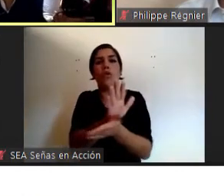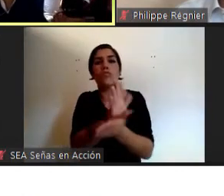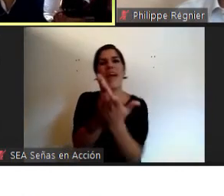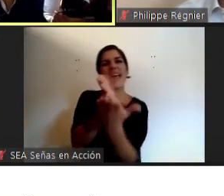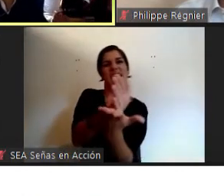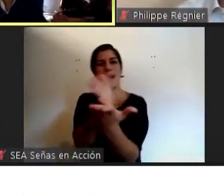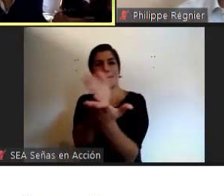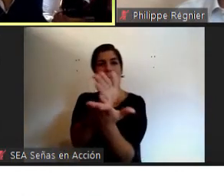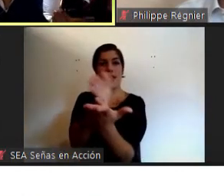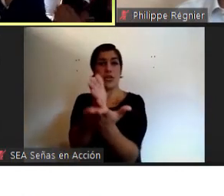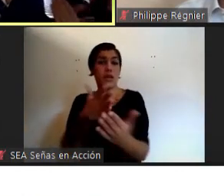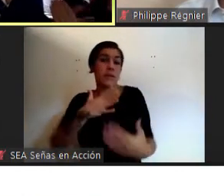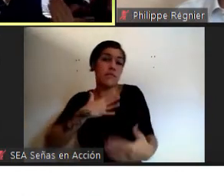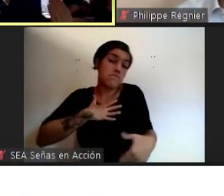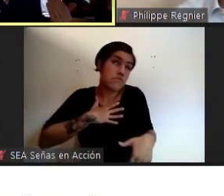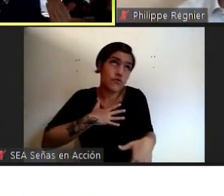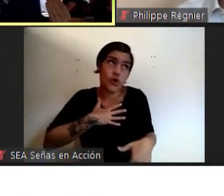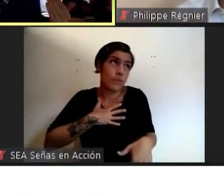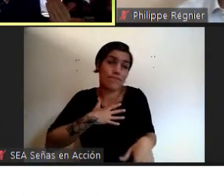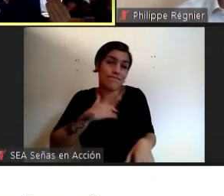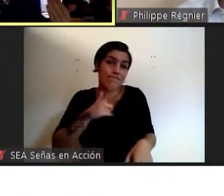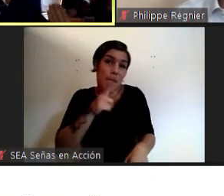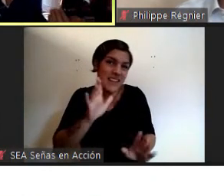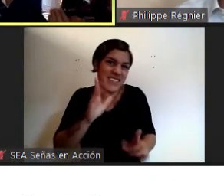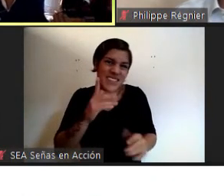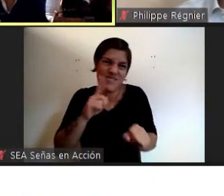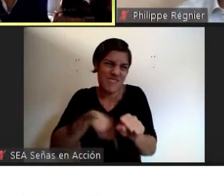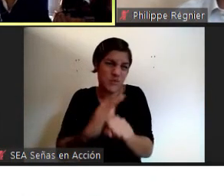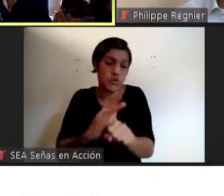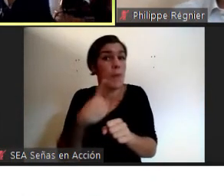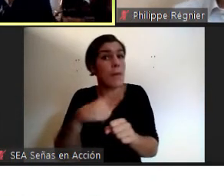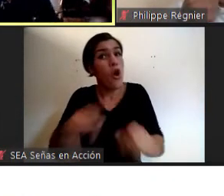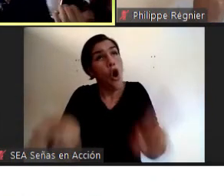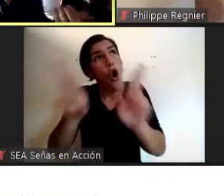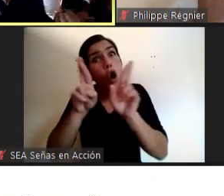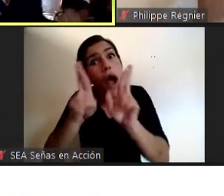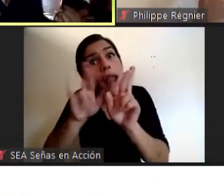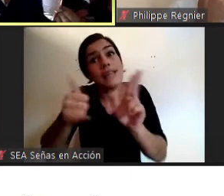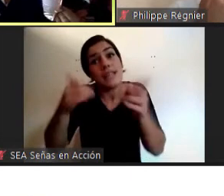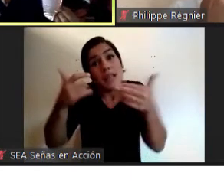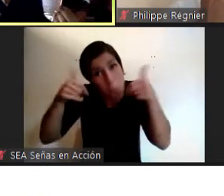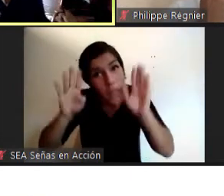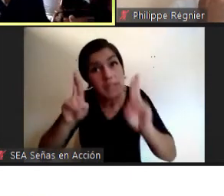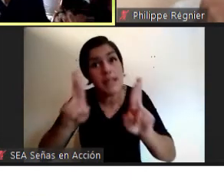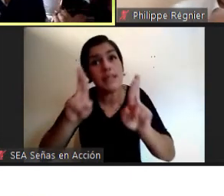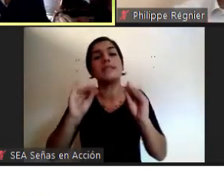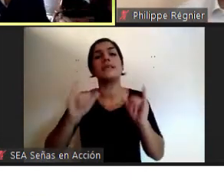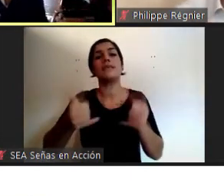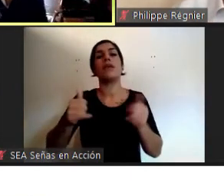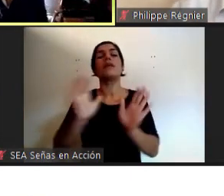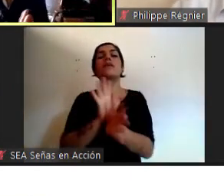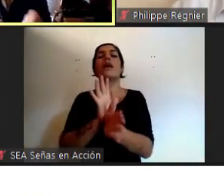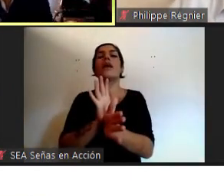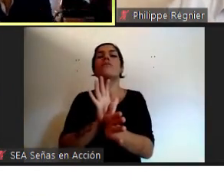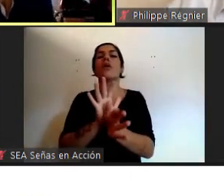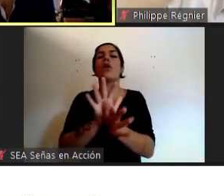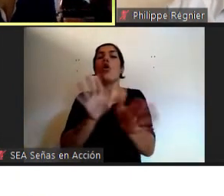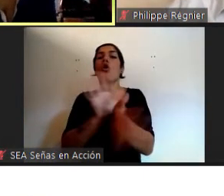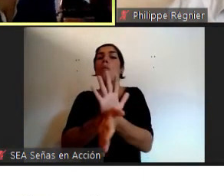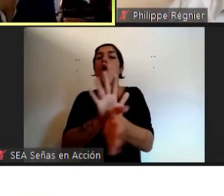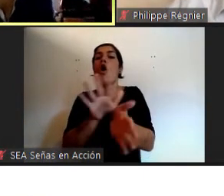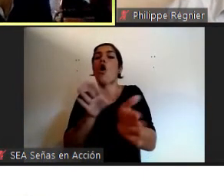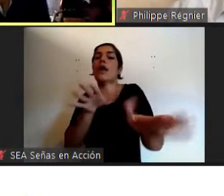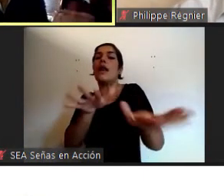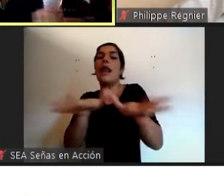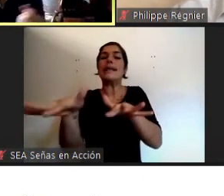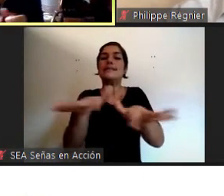not? Maybe we will go back to the recent present. And I would think it would be